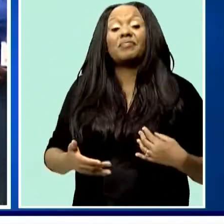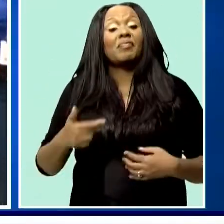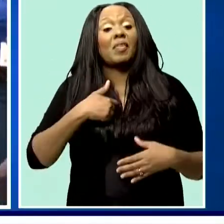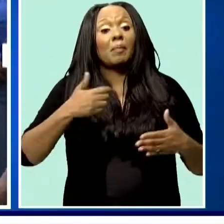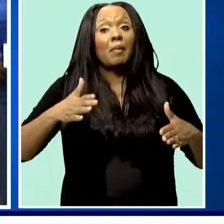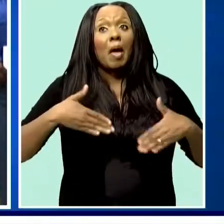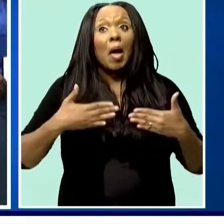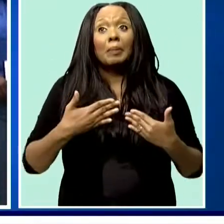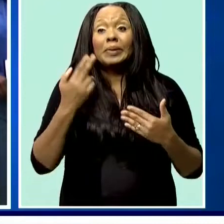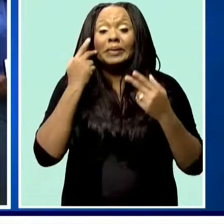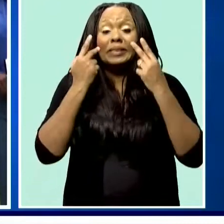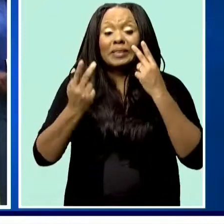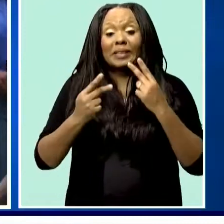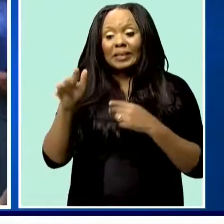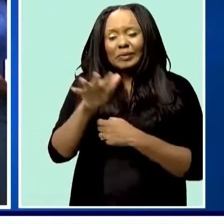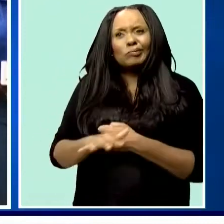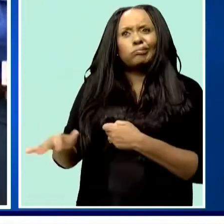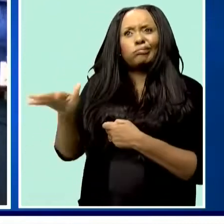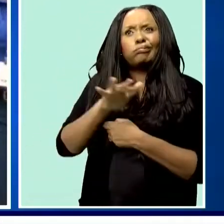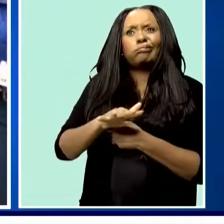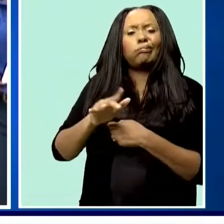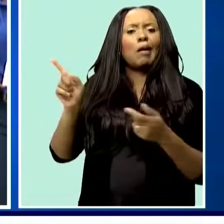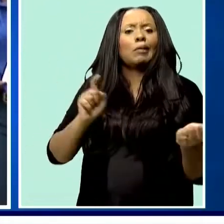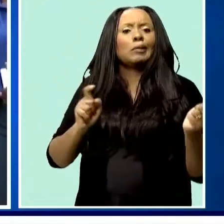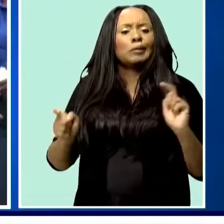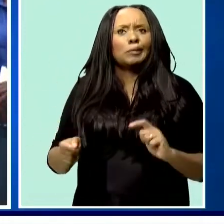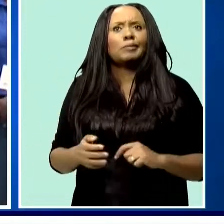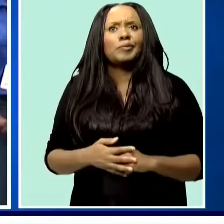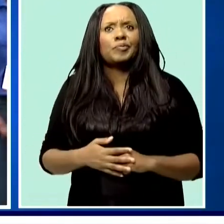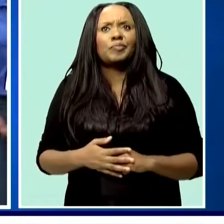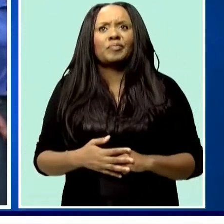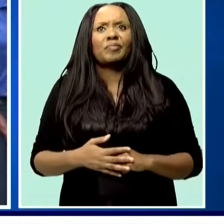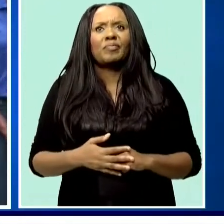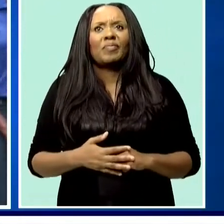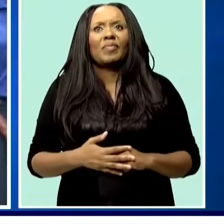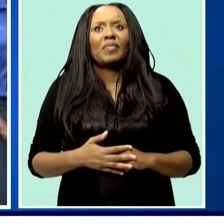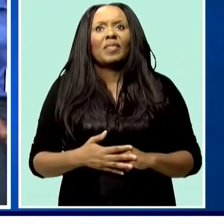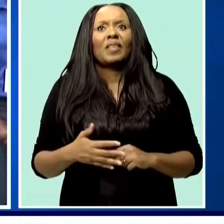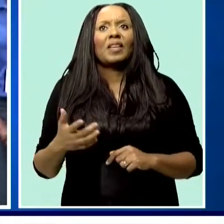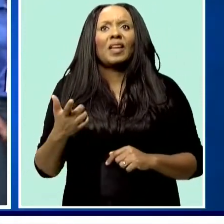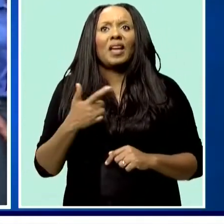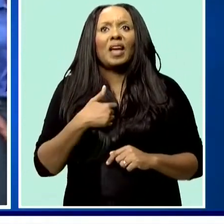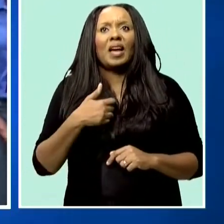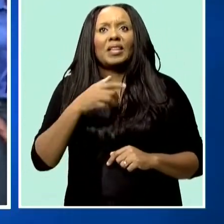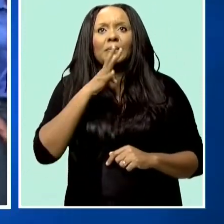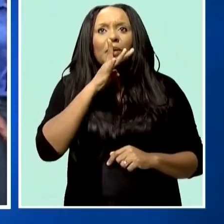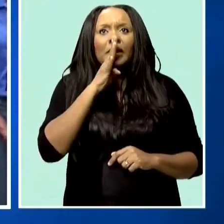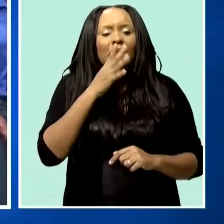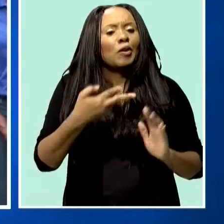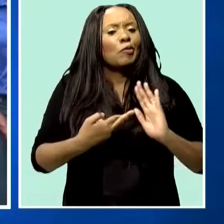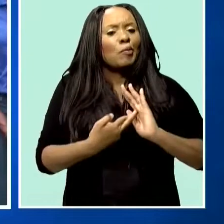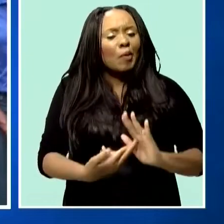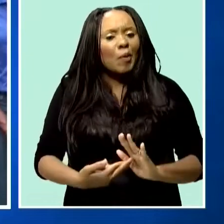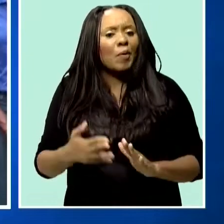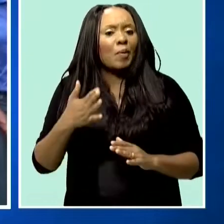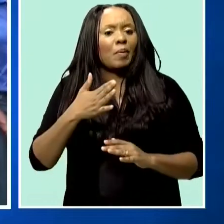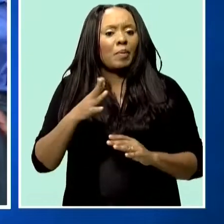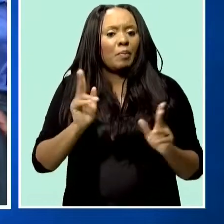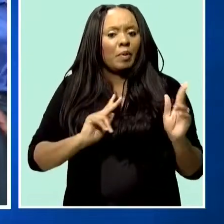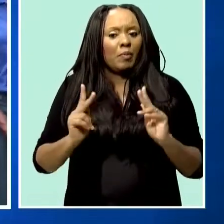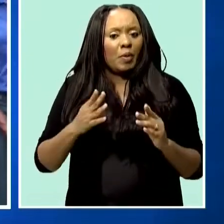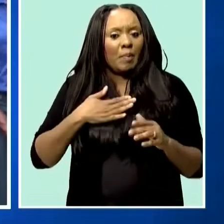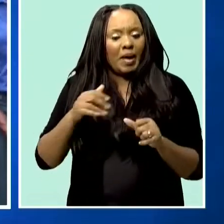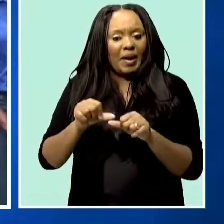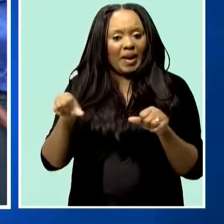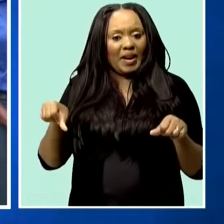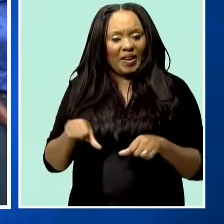being rectified, and I'm happy to say I'm speaking on behalf of my tenants too, because sometimes people